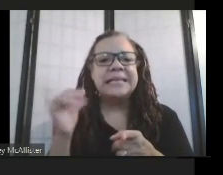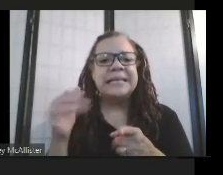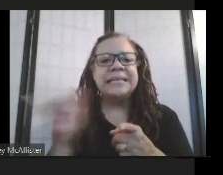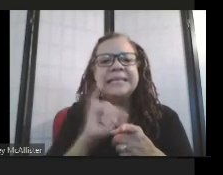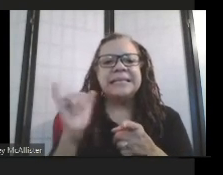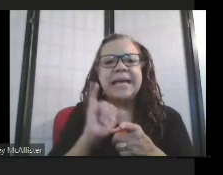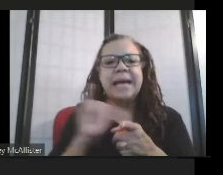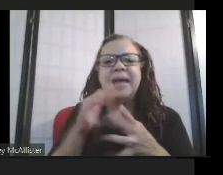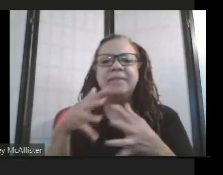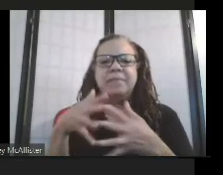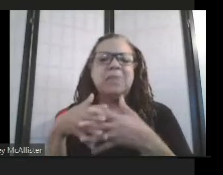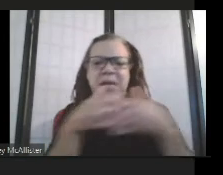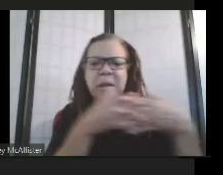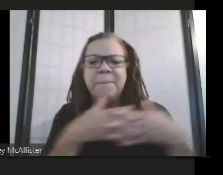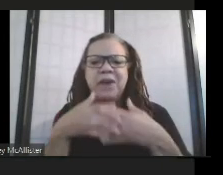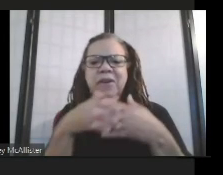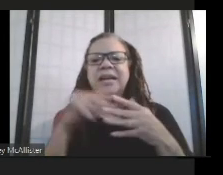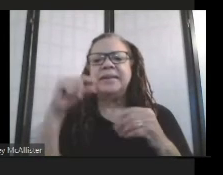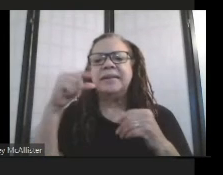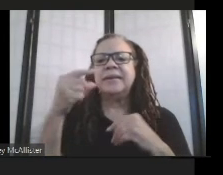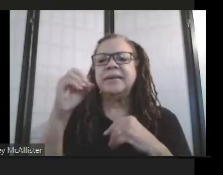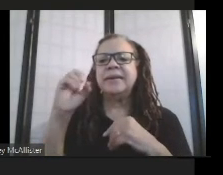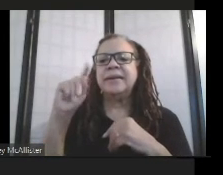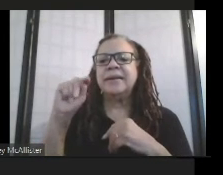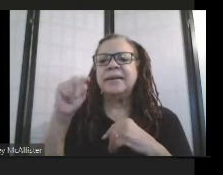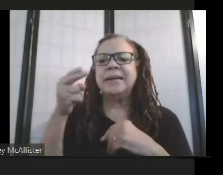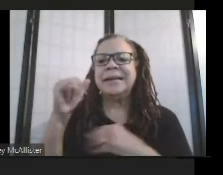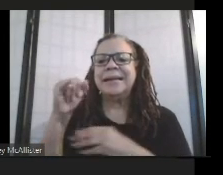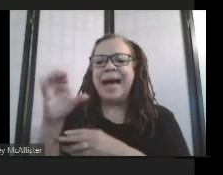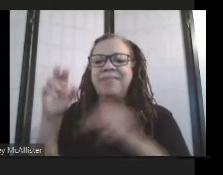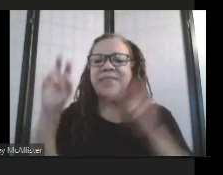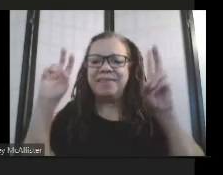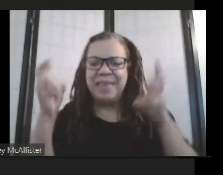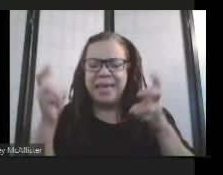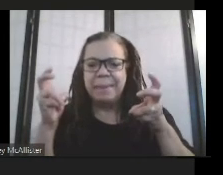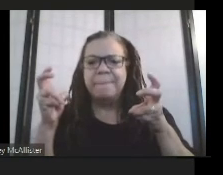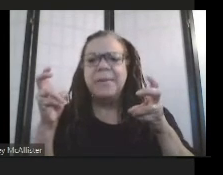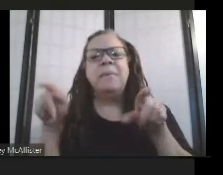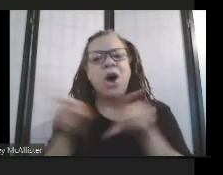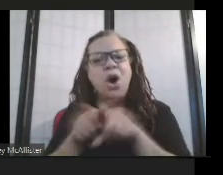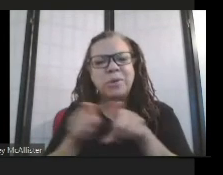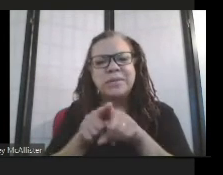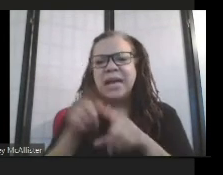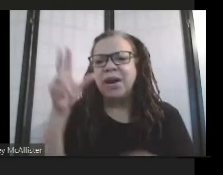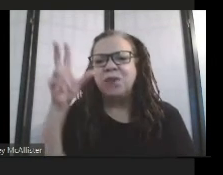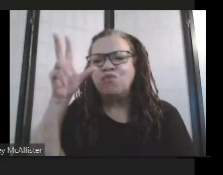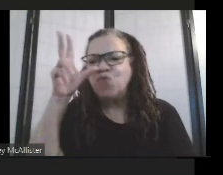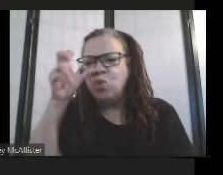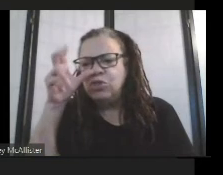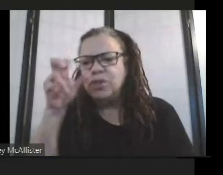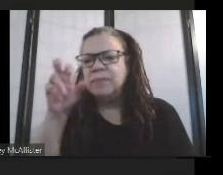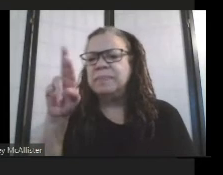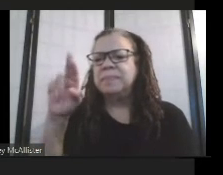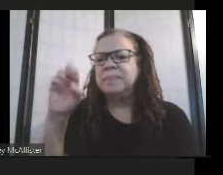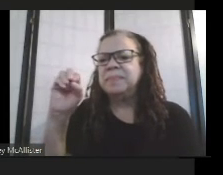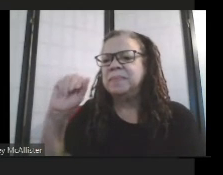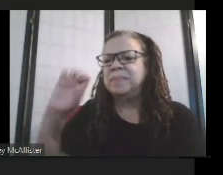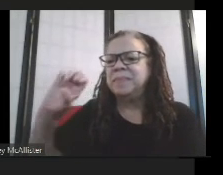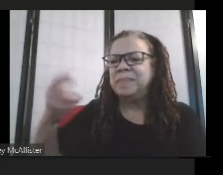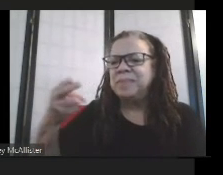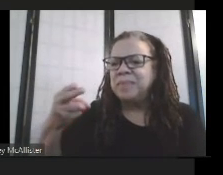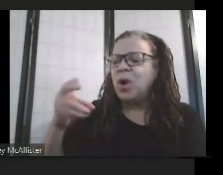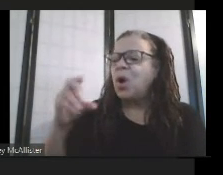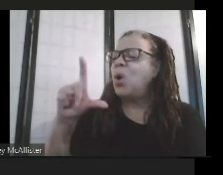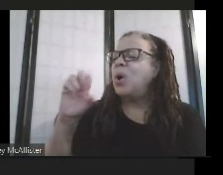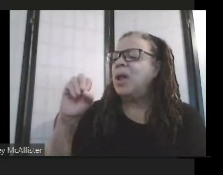This looks like, to me, sort of an American Gothic theme, but the thing in the background is almost like a cockroach or